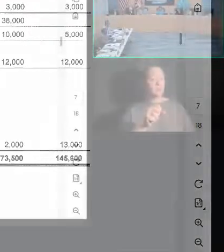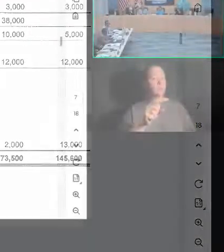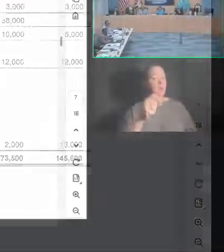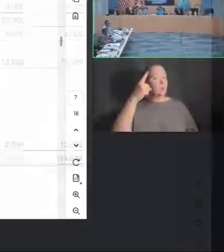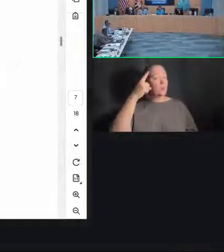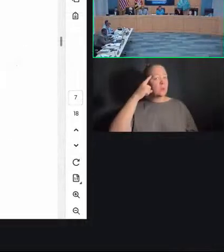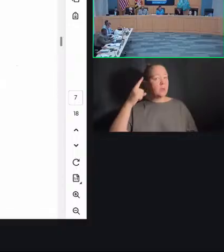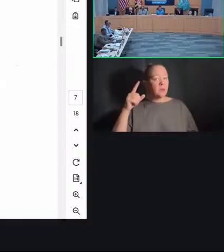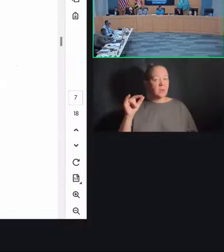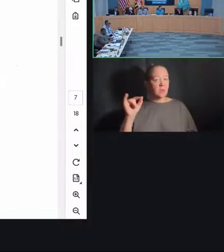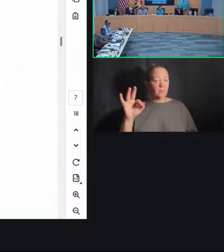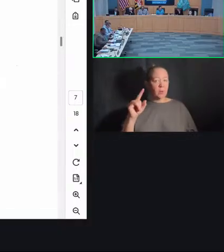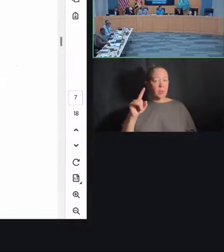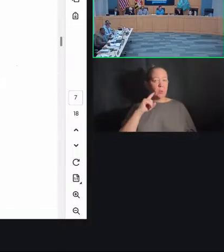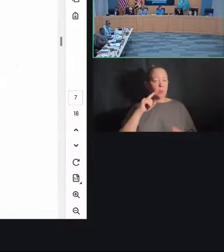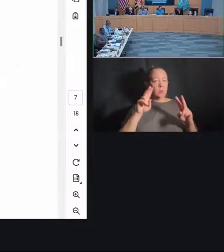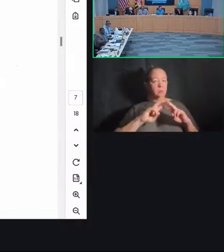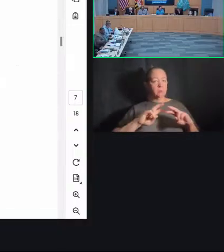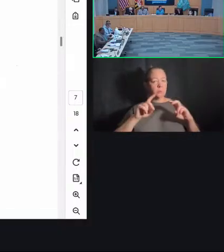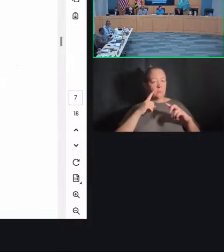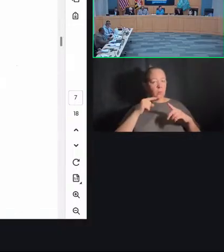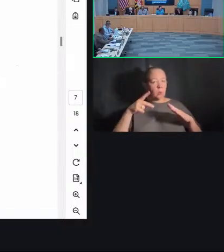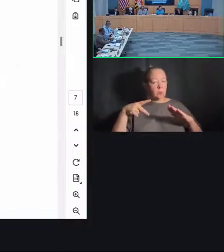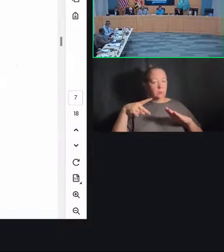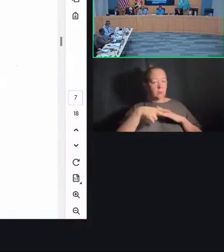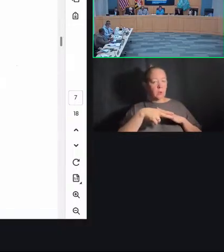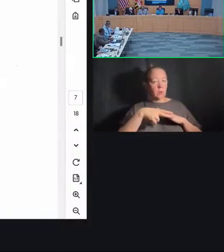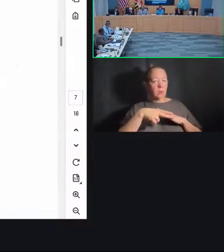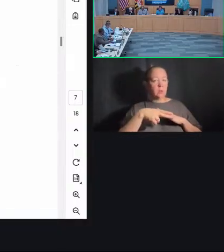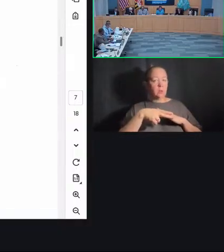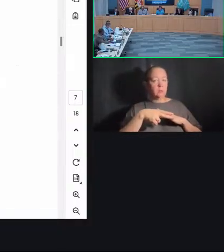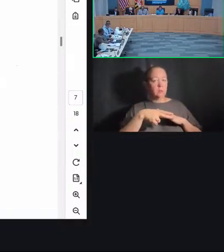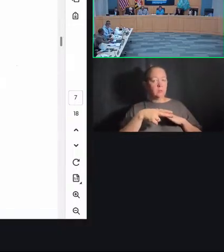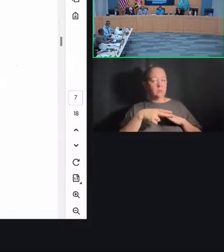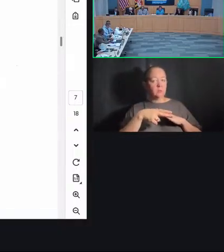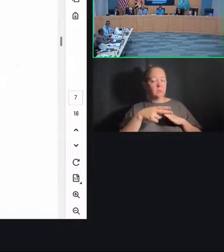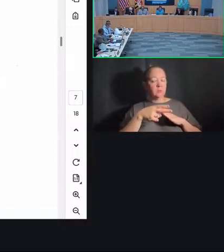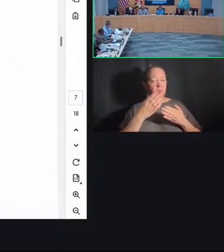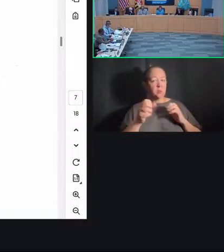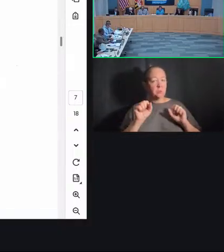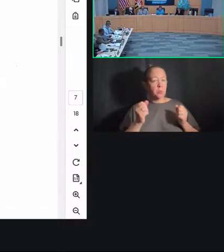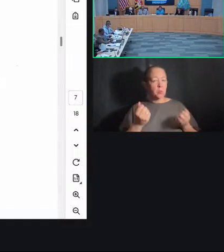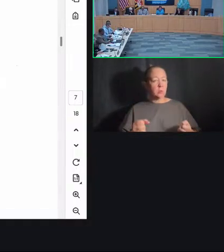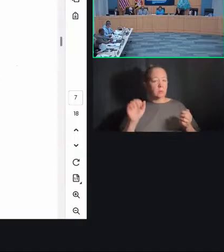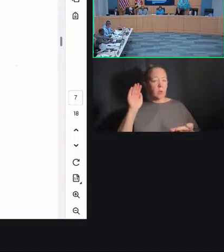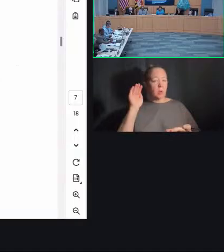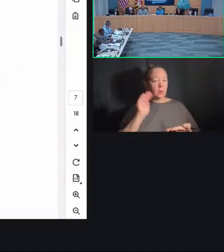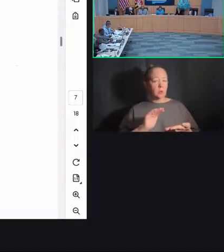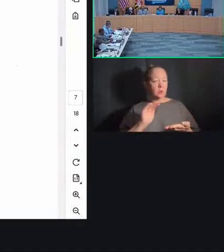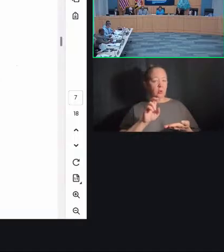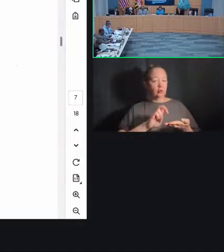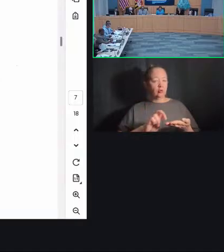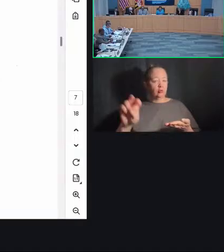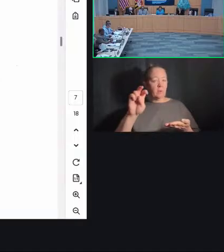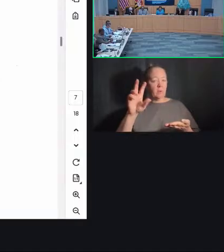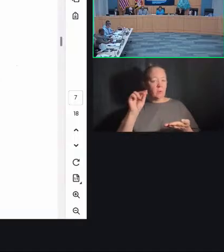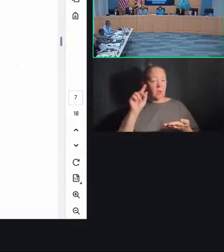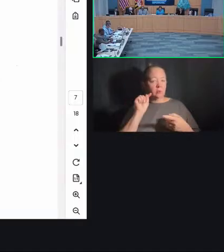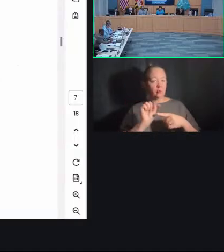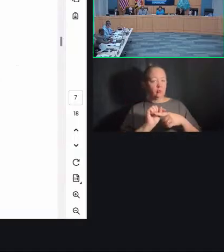cut, there is a case to be made for reducing our travel and training meeting attendance line.